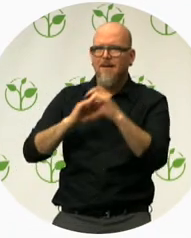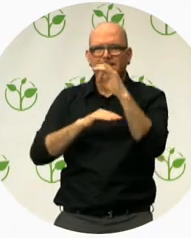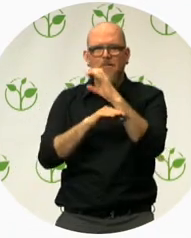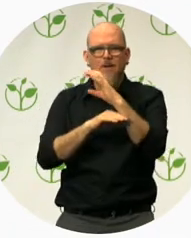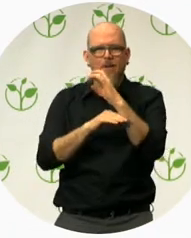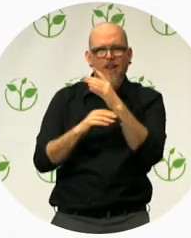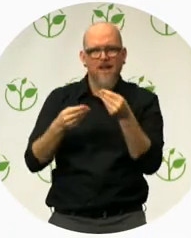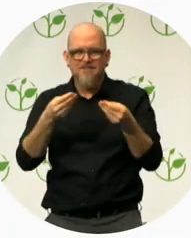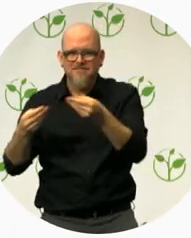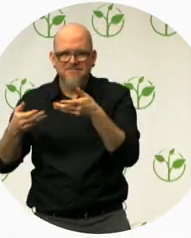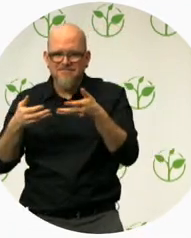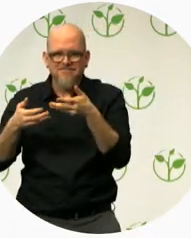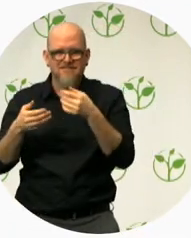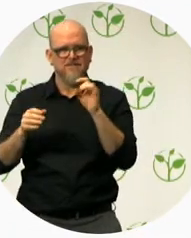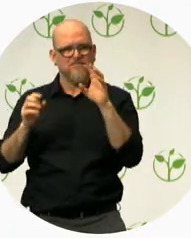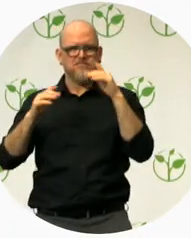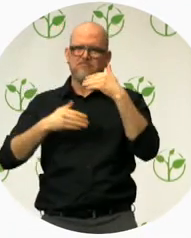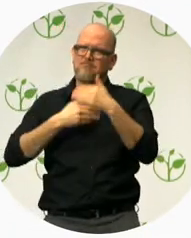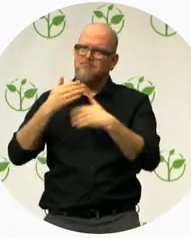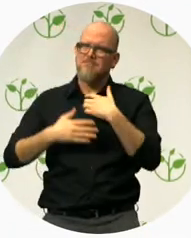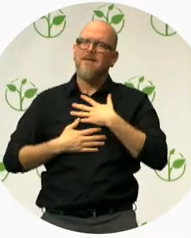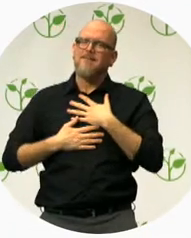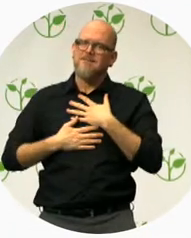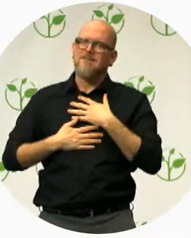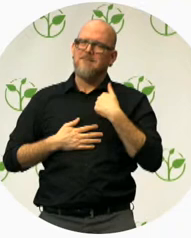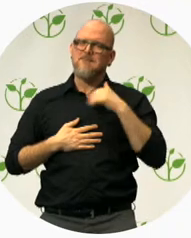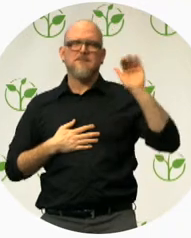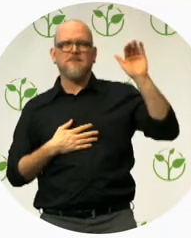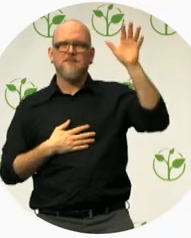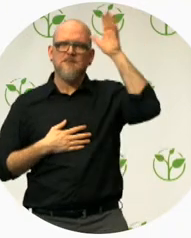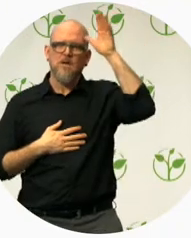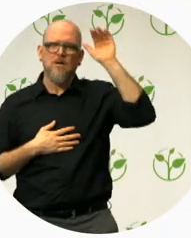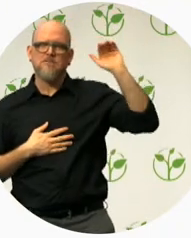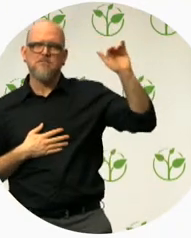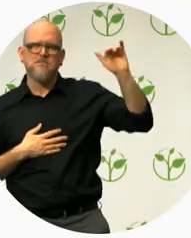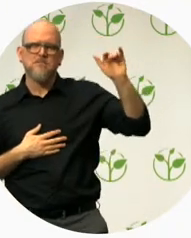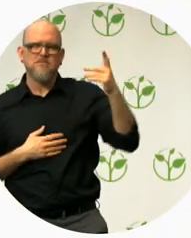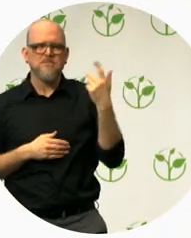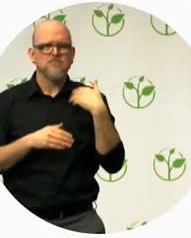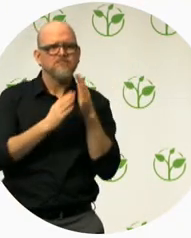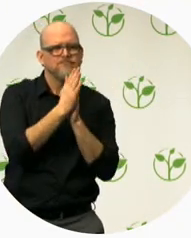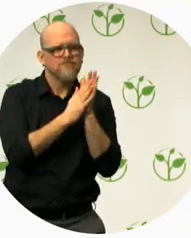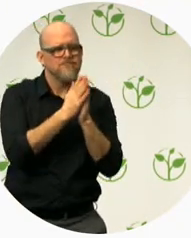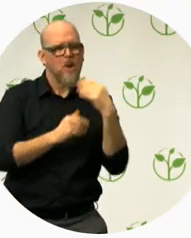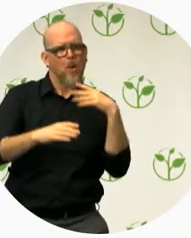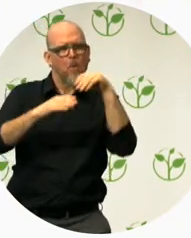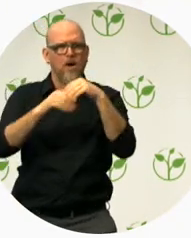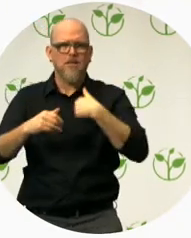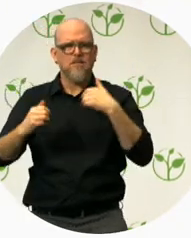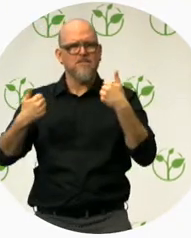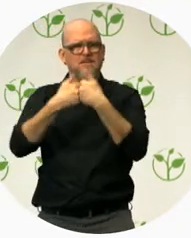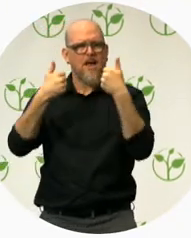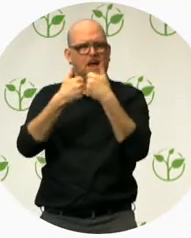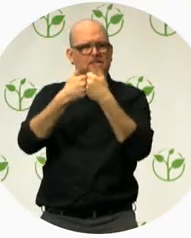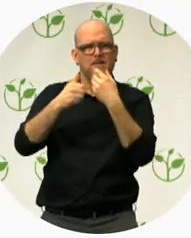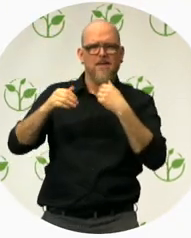I asked my father to subscribe me on a championship. And I remember the day when I was selected